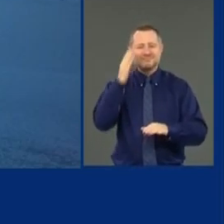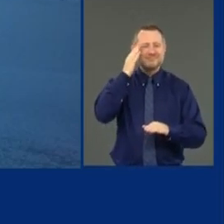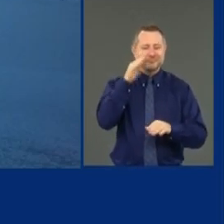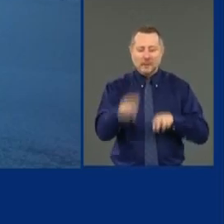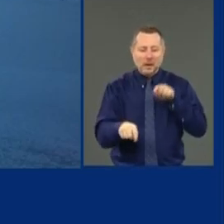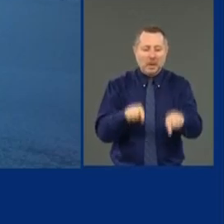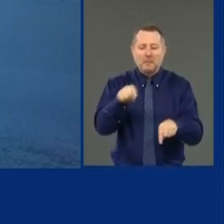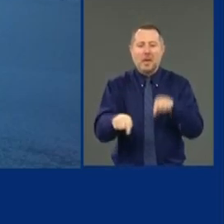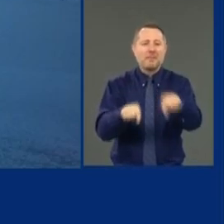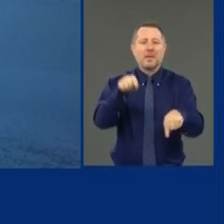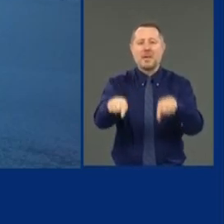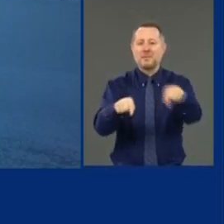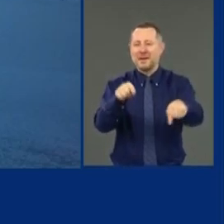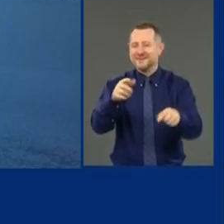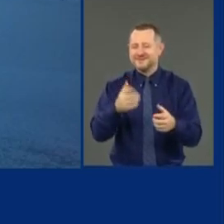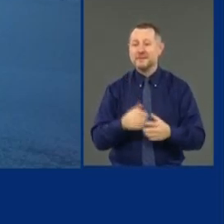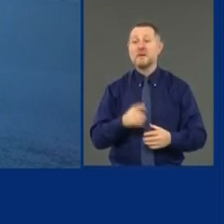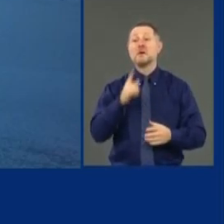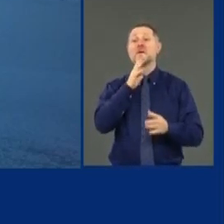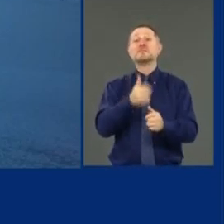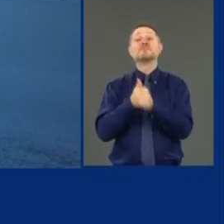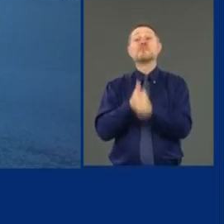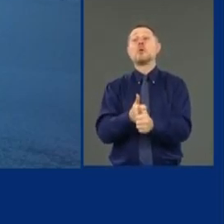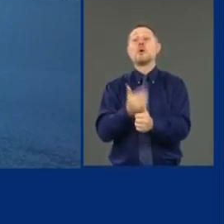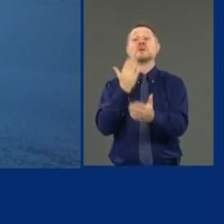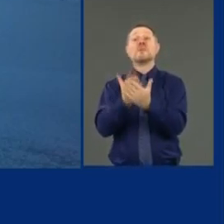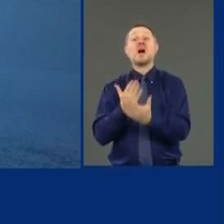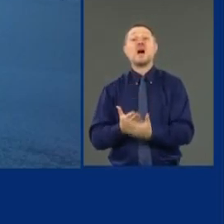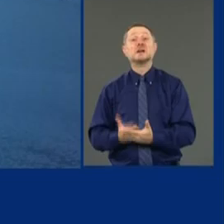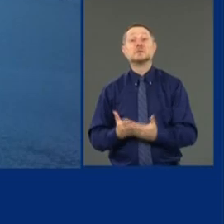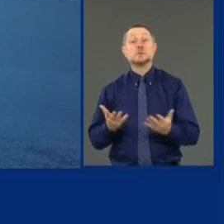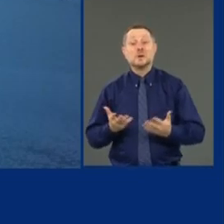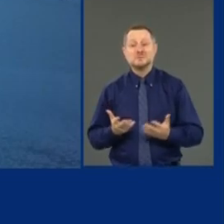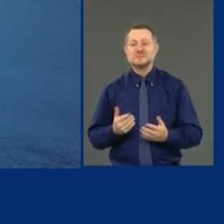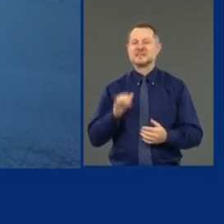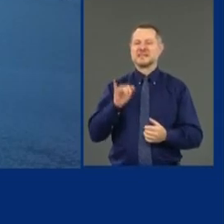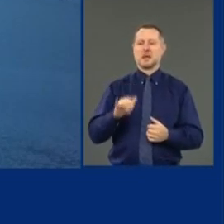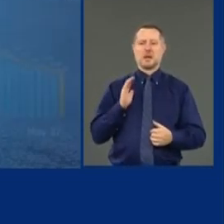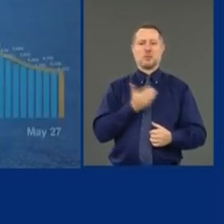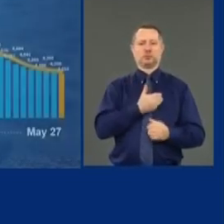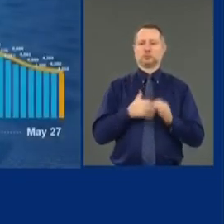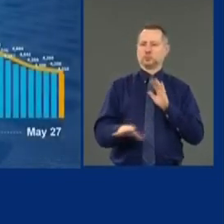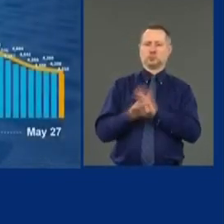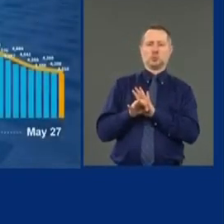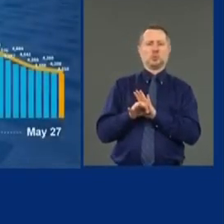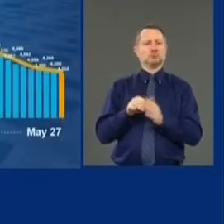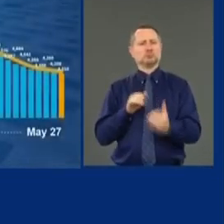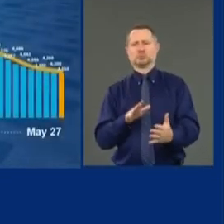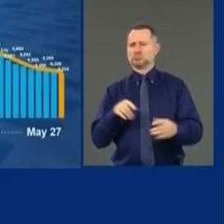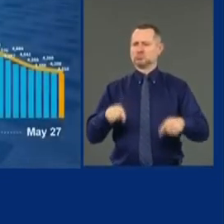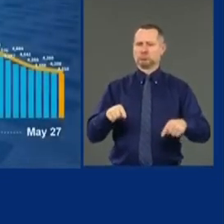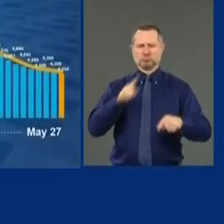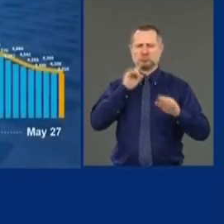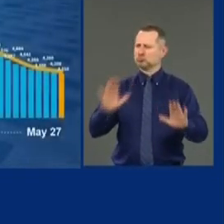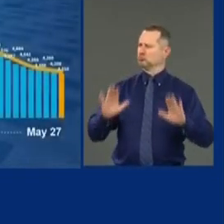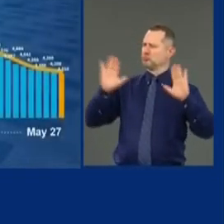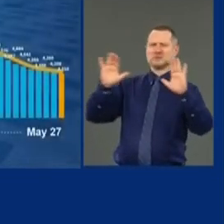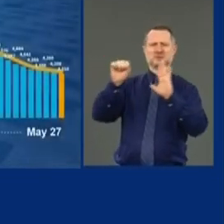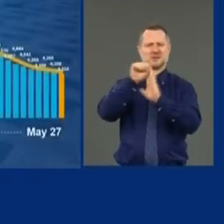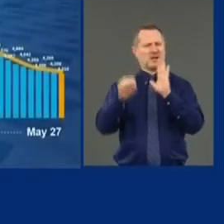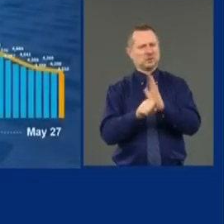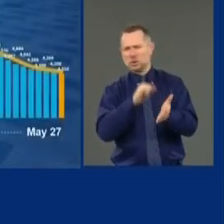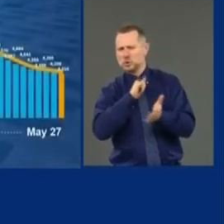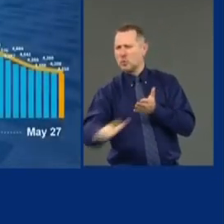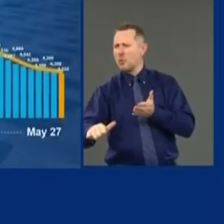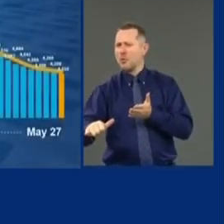And following the facts are the way we have chosen to do it in the great state of New York. Facts today